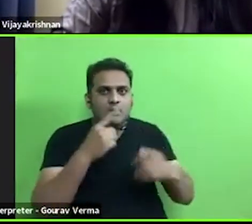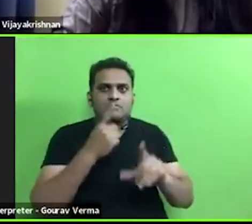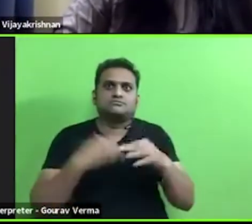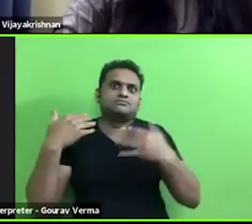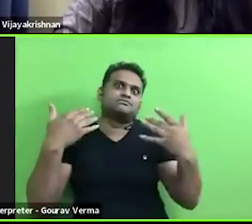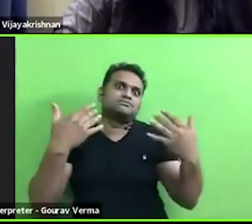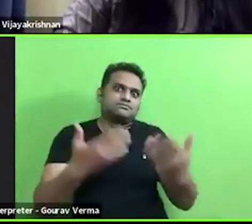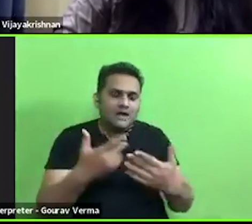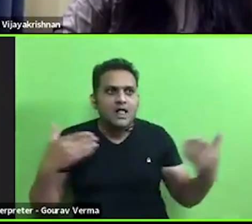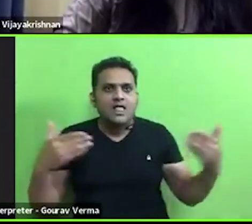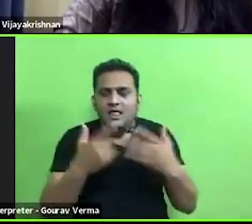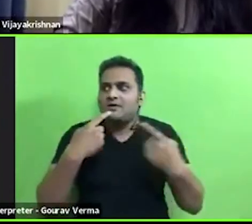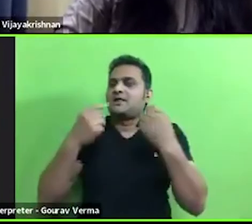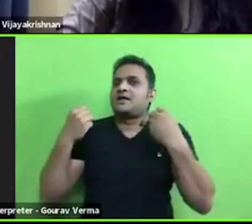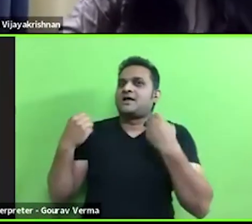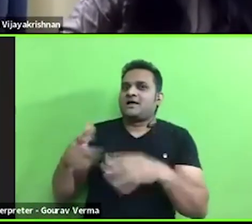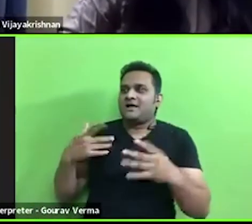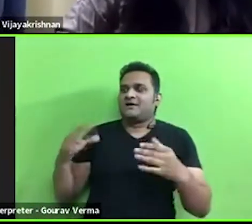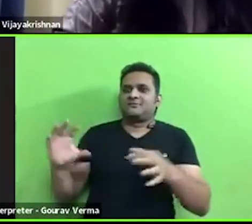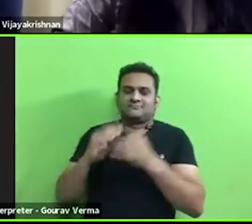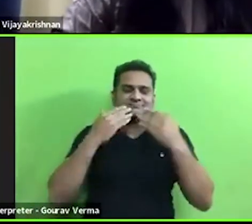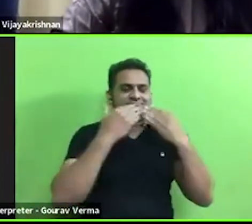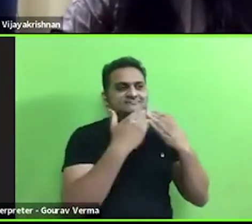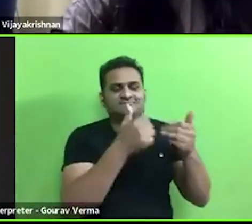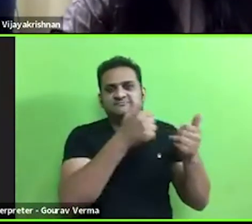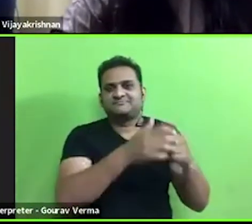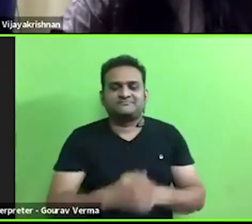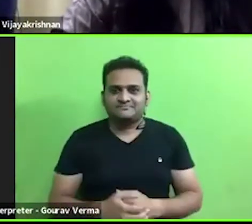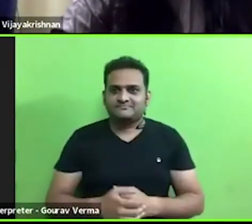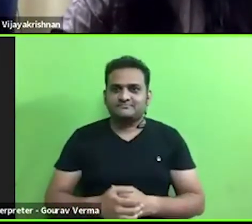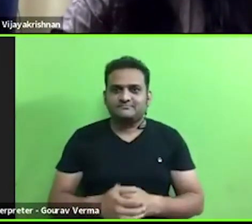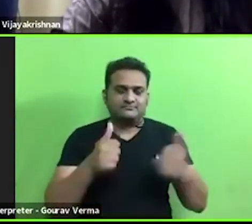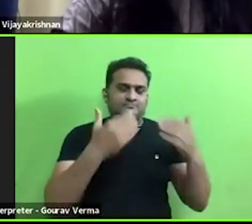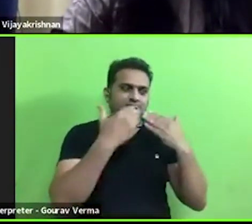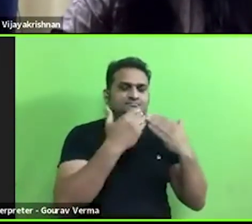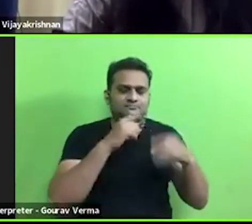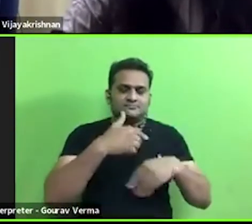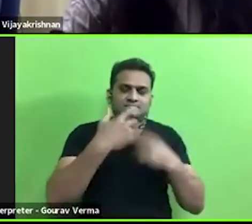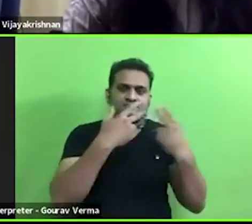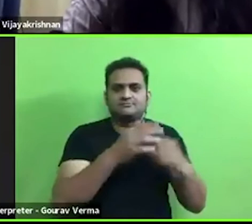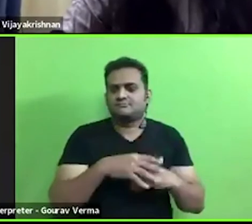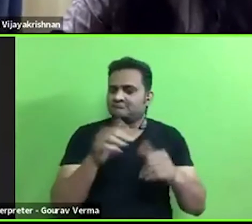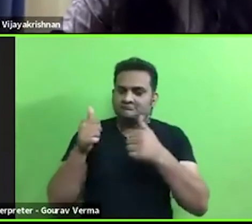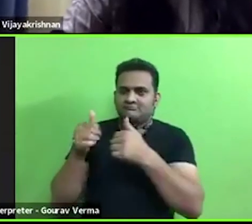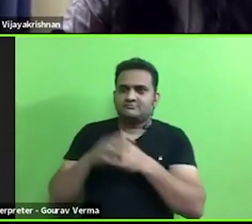moons. I know. Exactly. So thank you, MAP. We'll continue to keep fighting. Absolutely. Stay